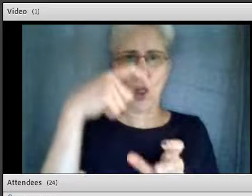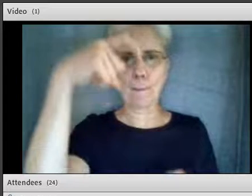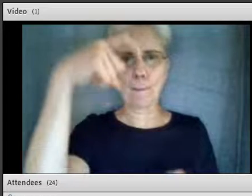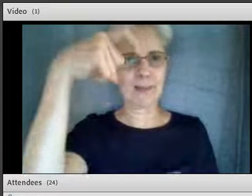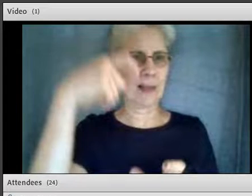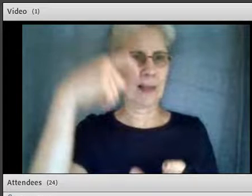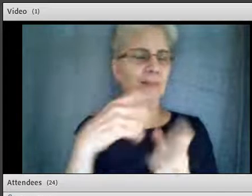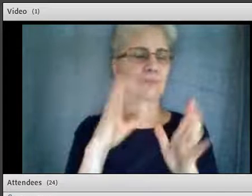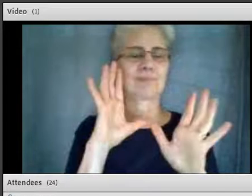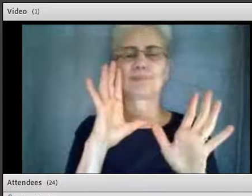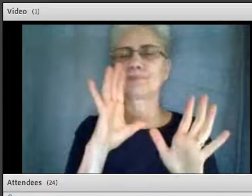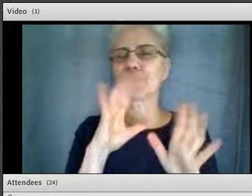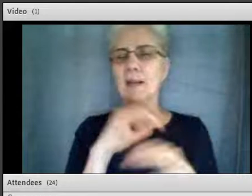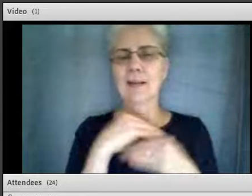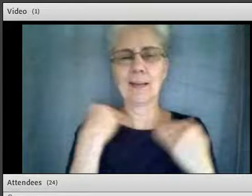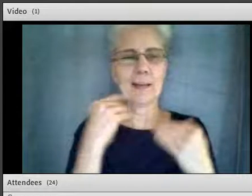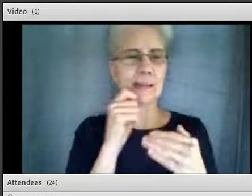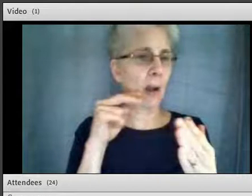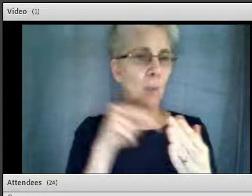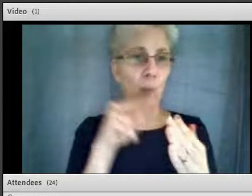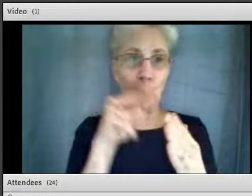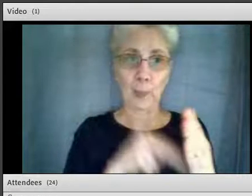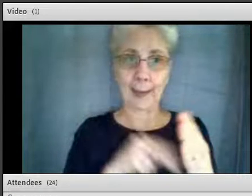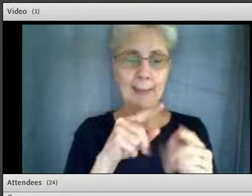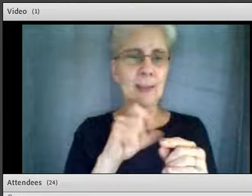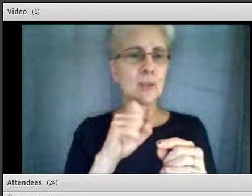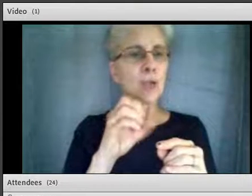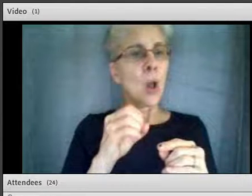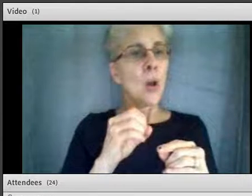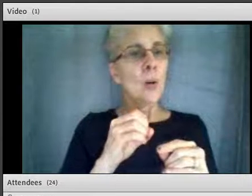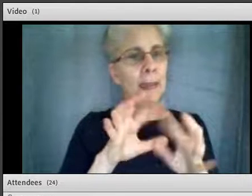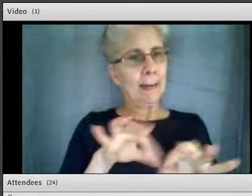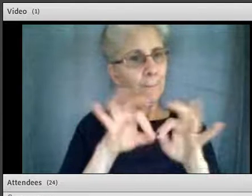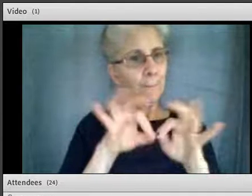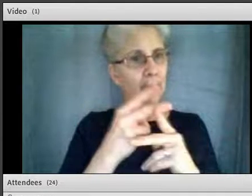at. So the keys are to keep it simple,